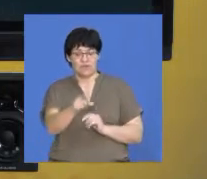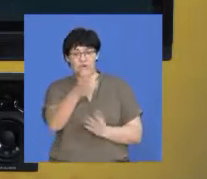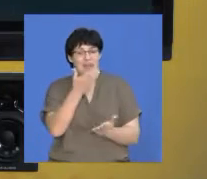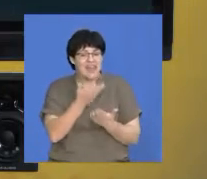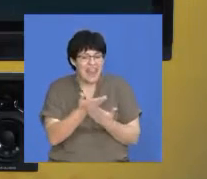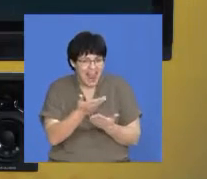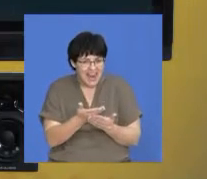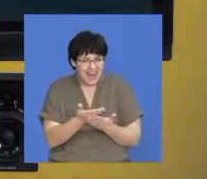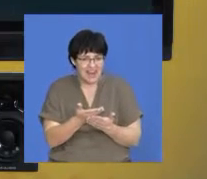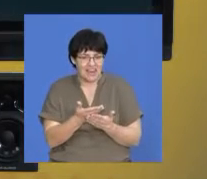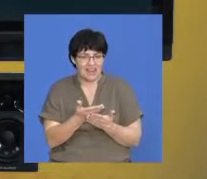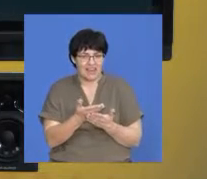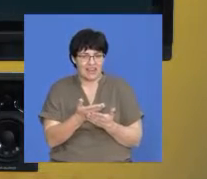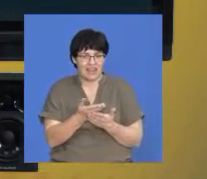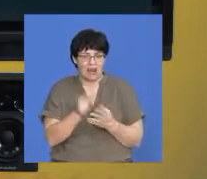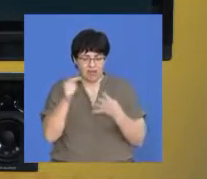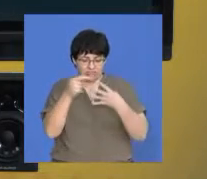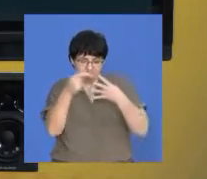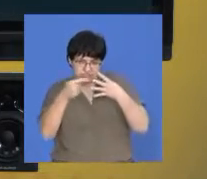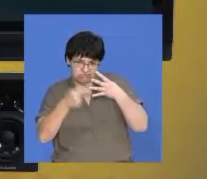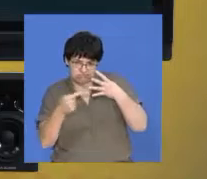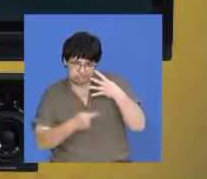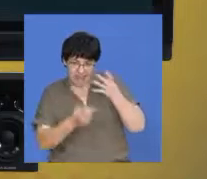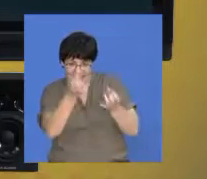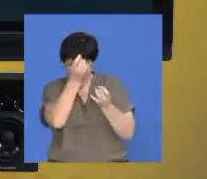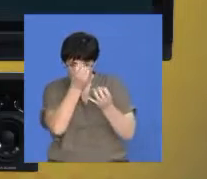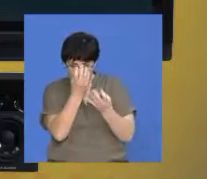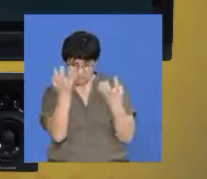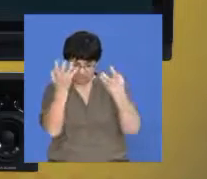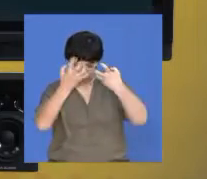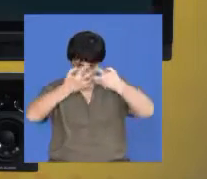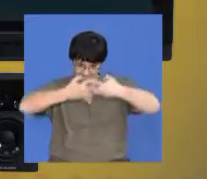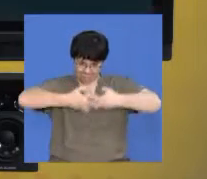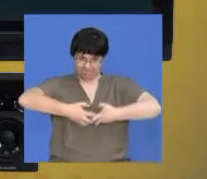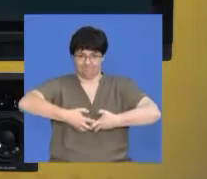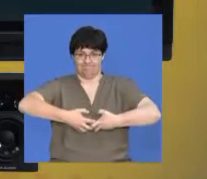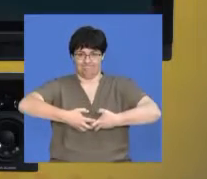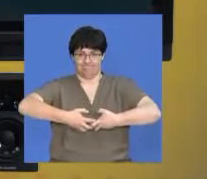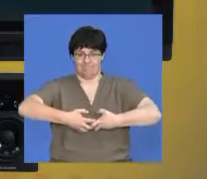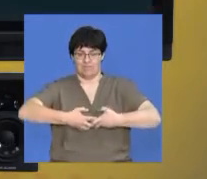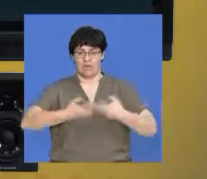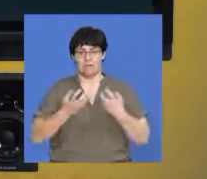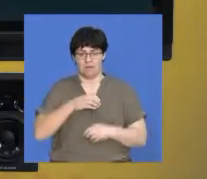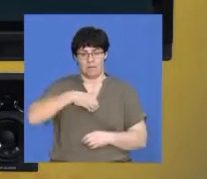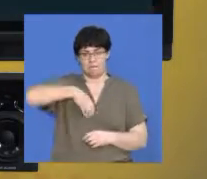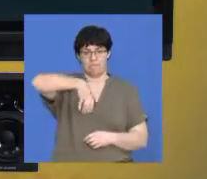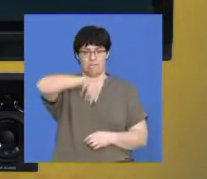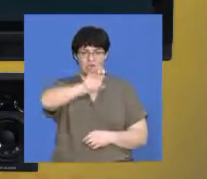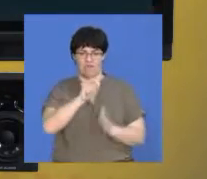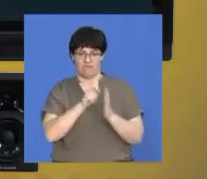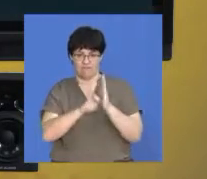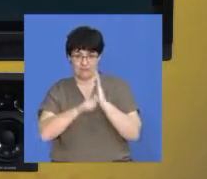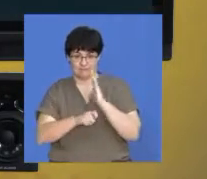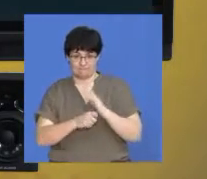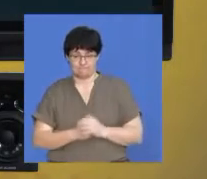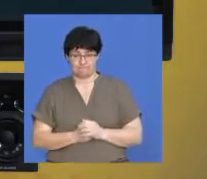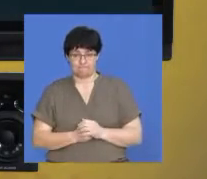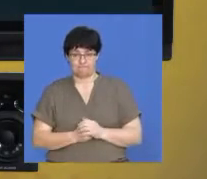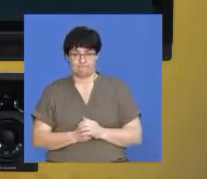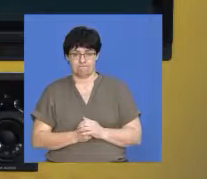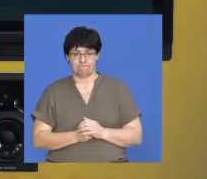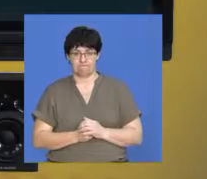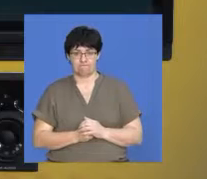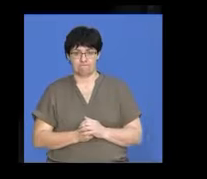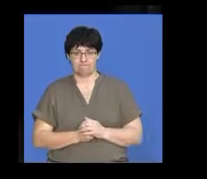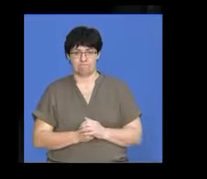able to take all the information and synthesize it into a paragraph.